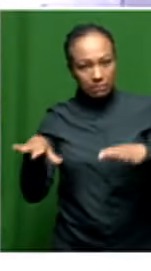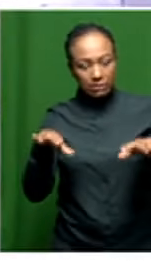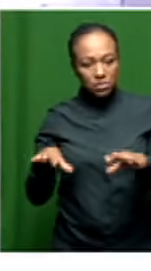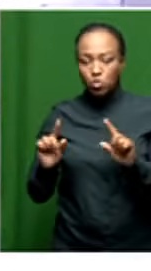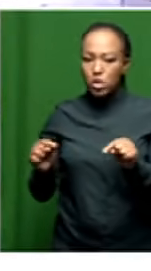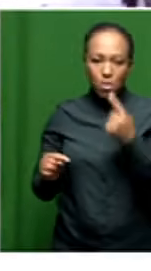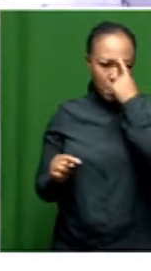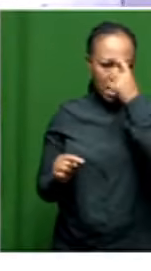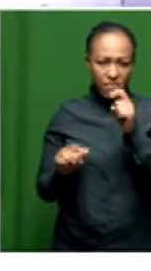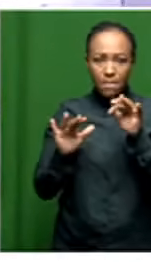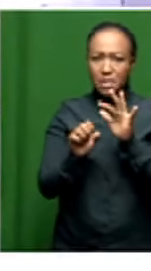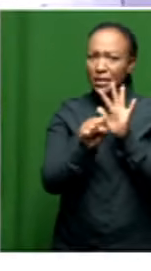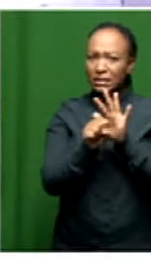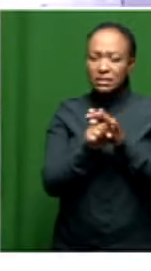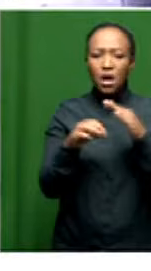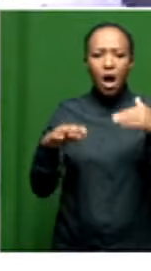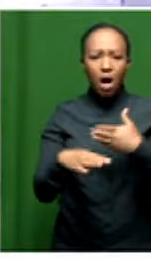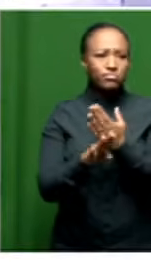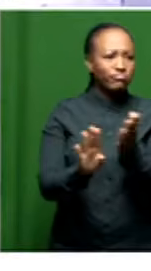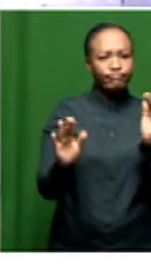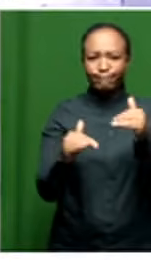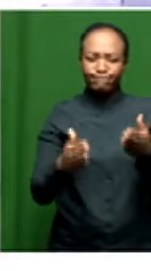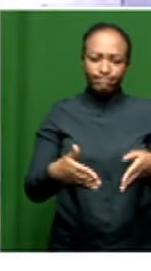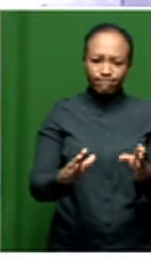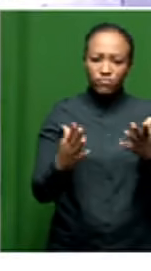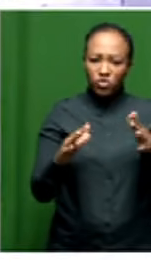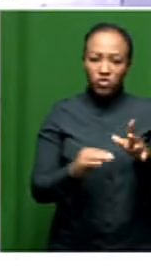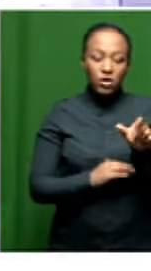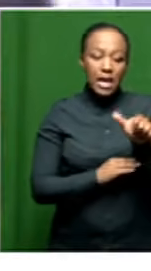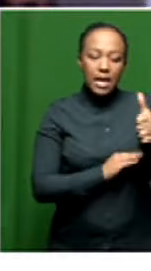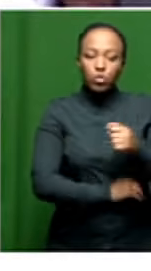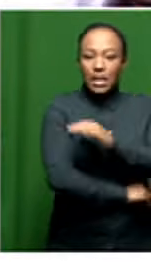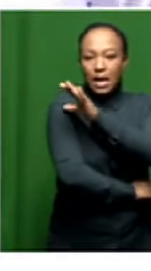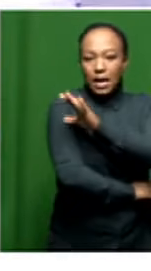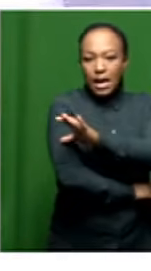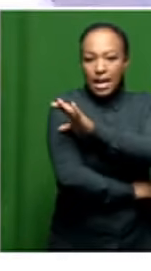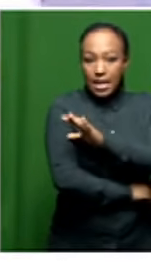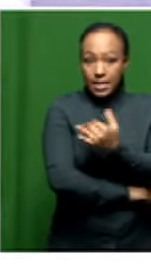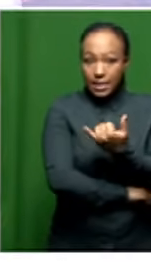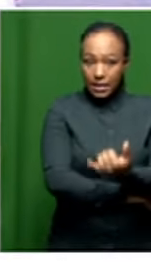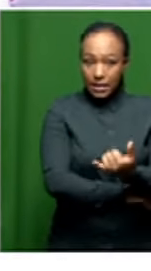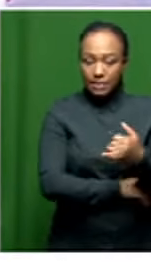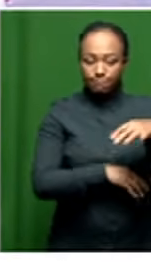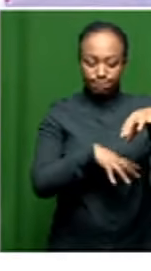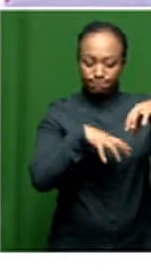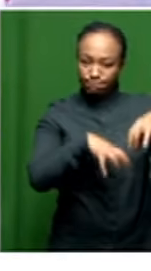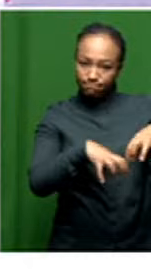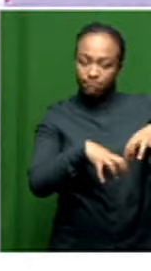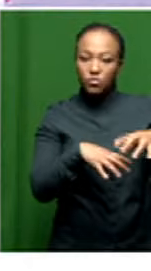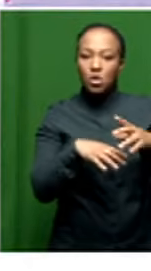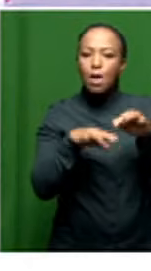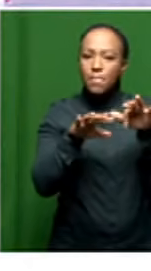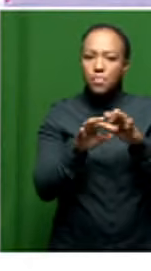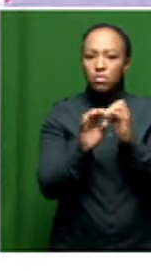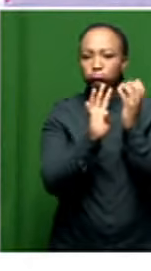believe the amount of people that are out and about on the streets. I mean, we're right next to a clinic. That's a clinic there for everybody to come